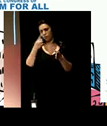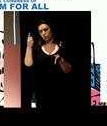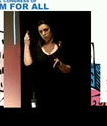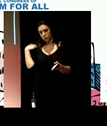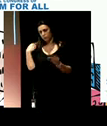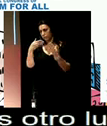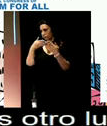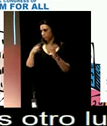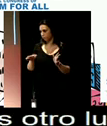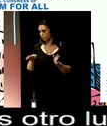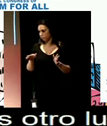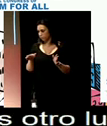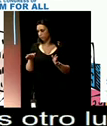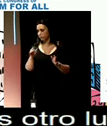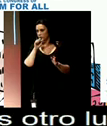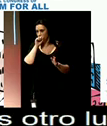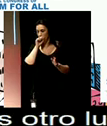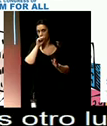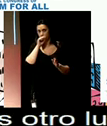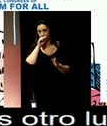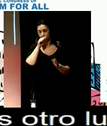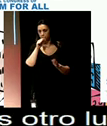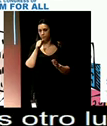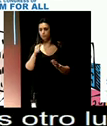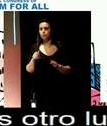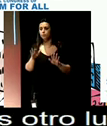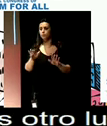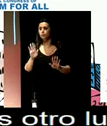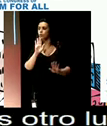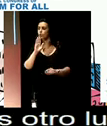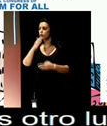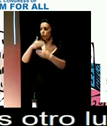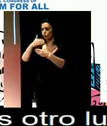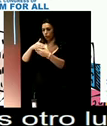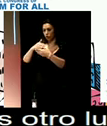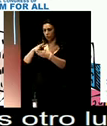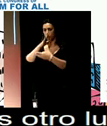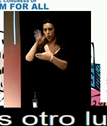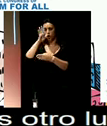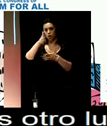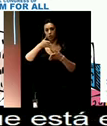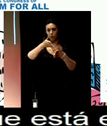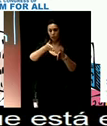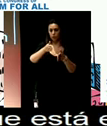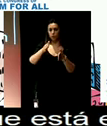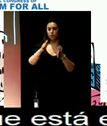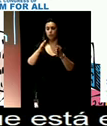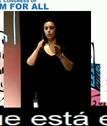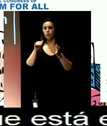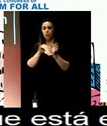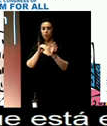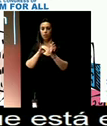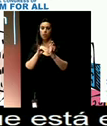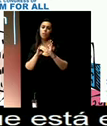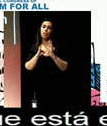going between Israel and Jordan. And on the border, there is the site of